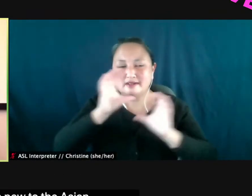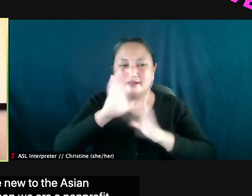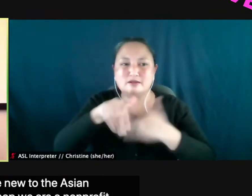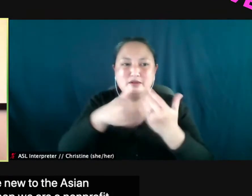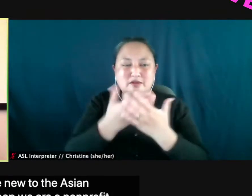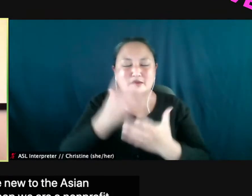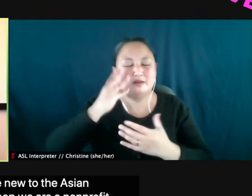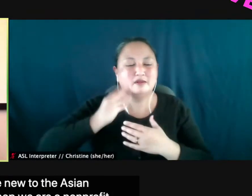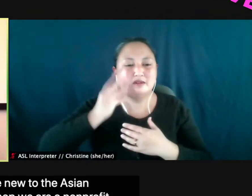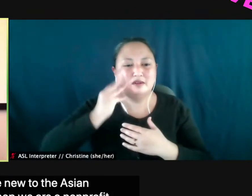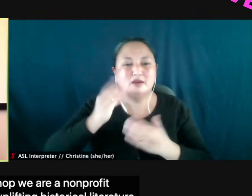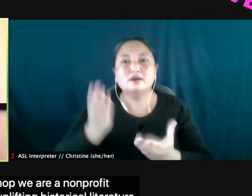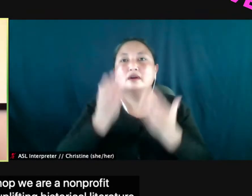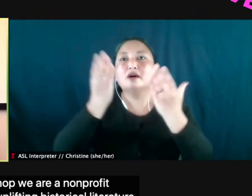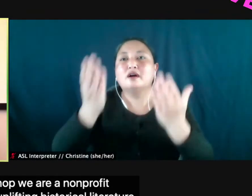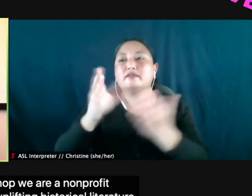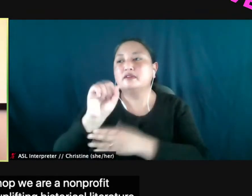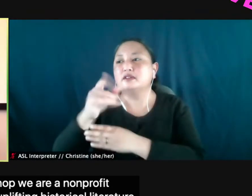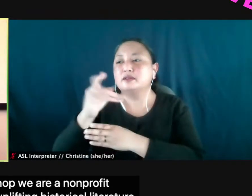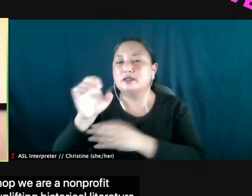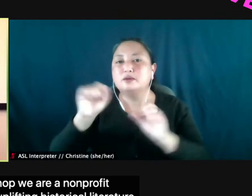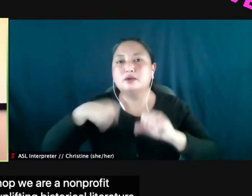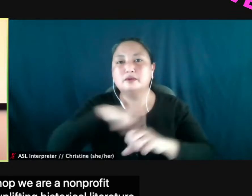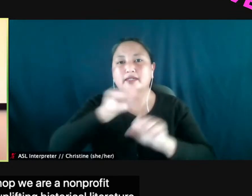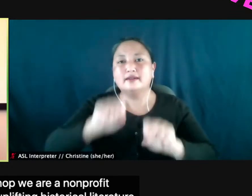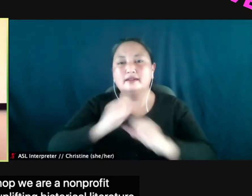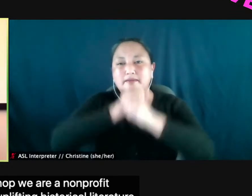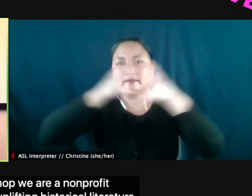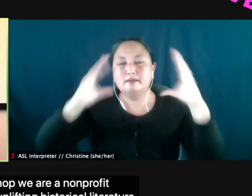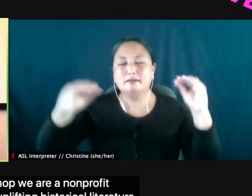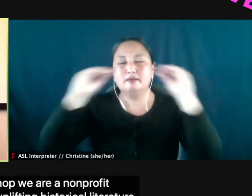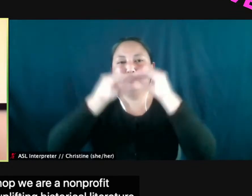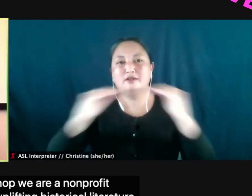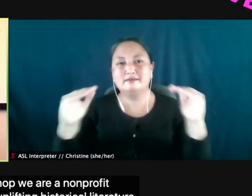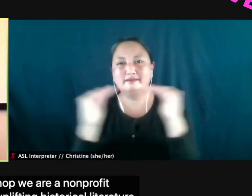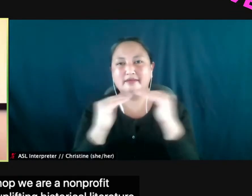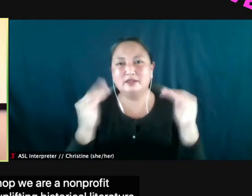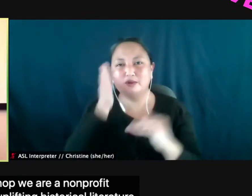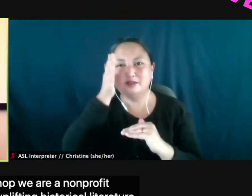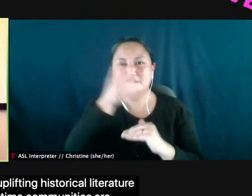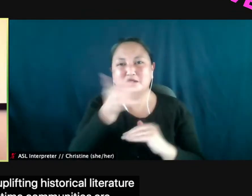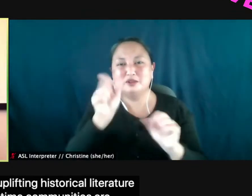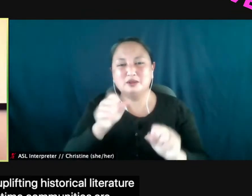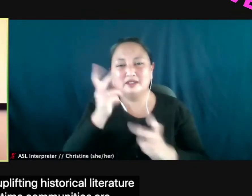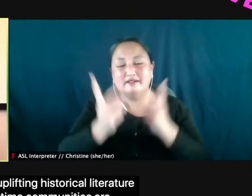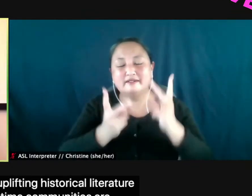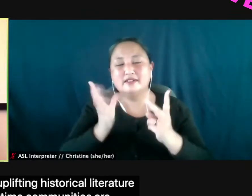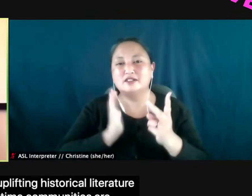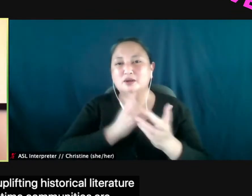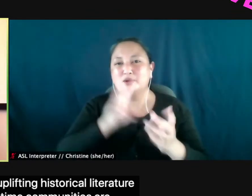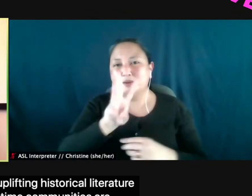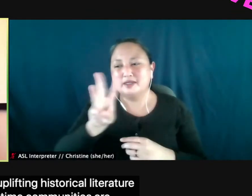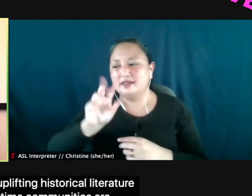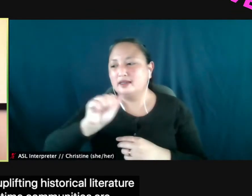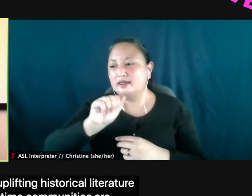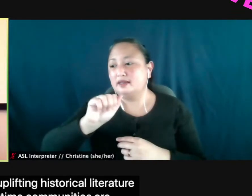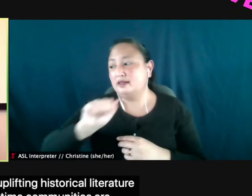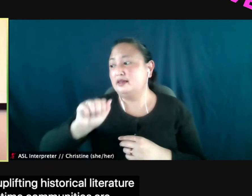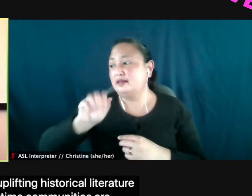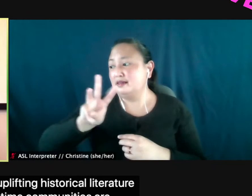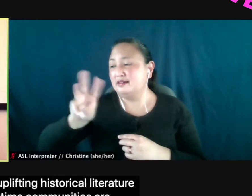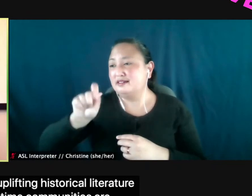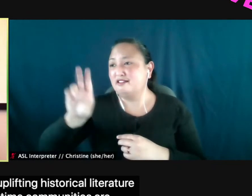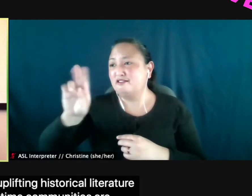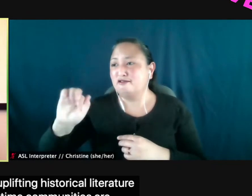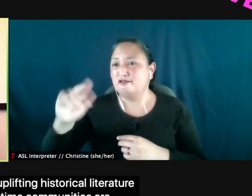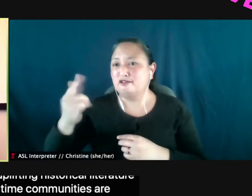vulnerable, we continue to offer a space in which we can imagine a more just future. You can visit aaw.org or follow us on Twitter,